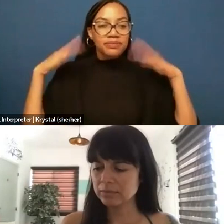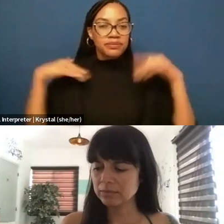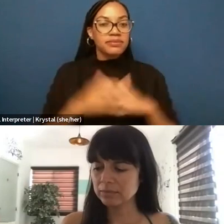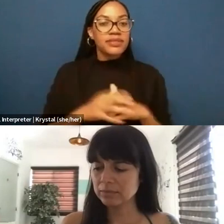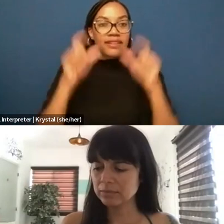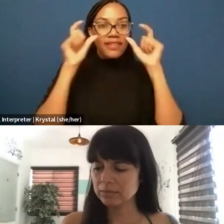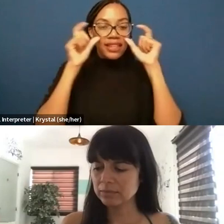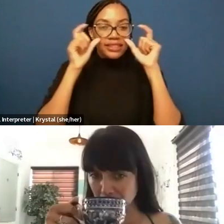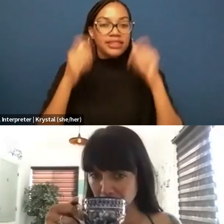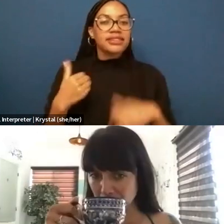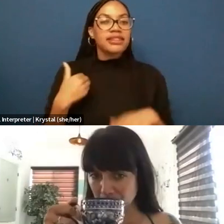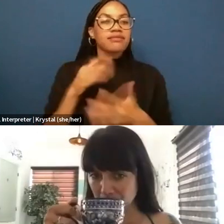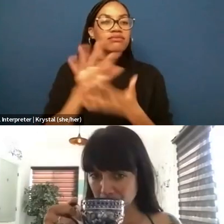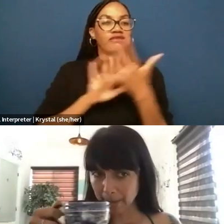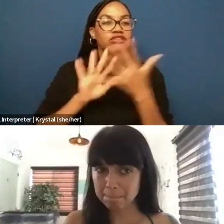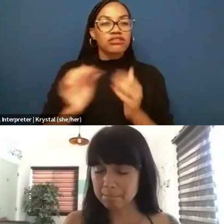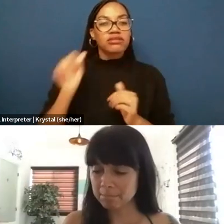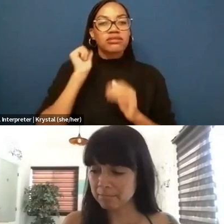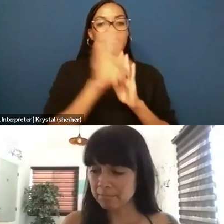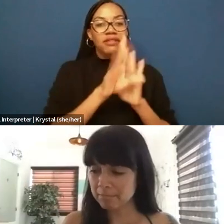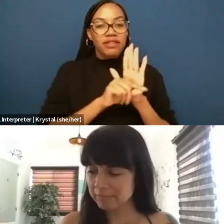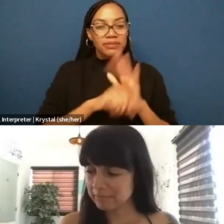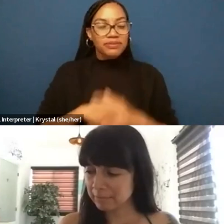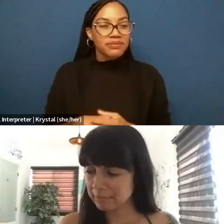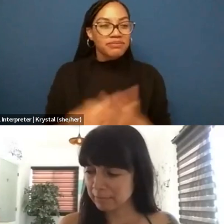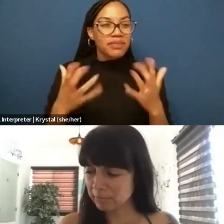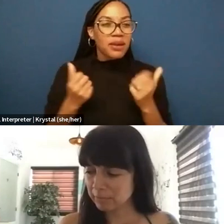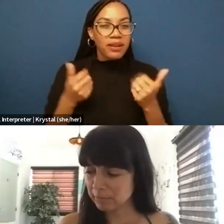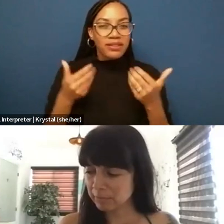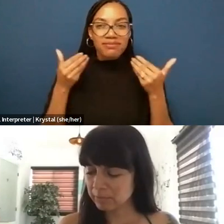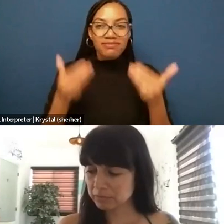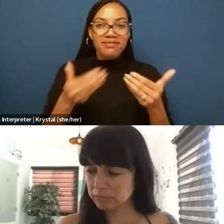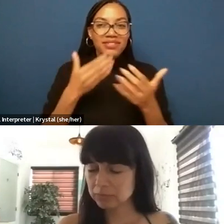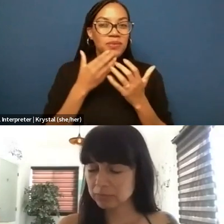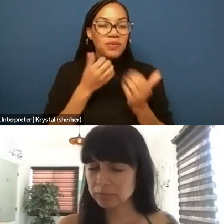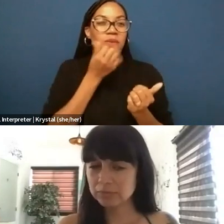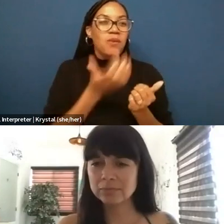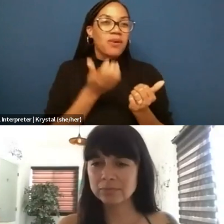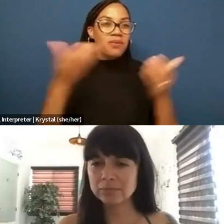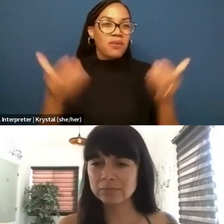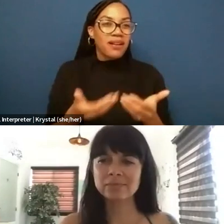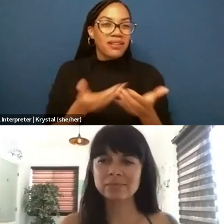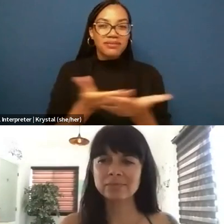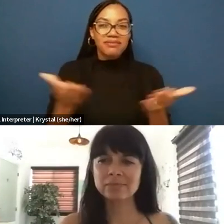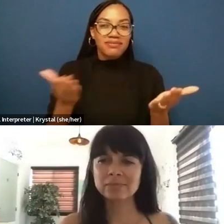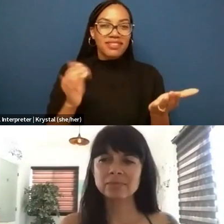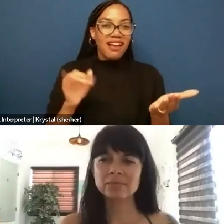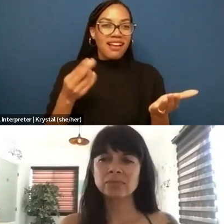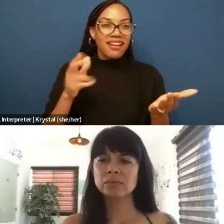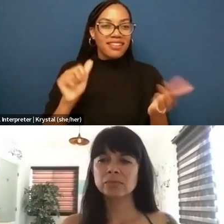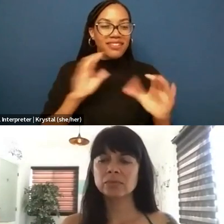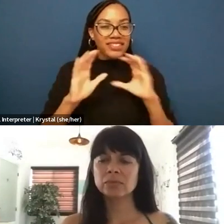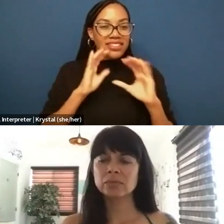my background. I want to take the time to extend a warm, warm welcome to IDHA's conversation on decarcerating